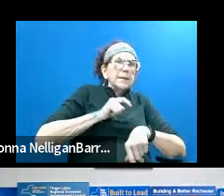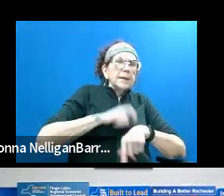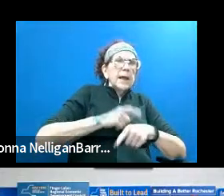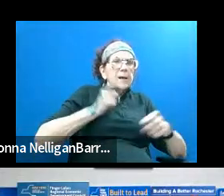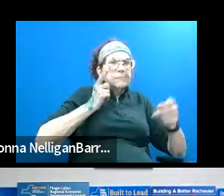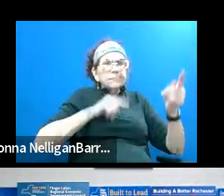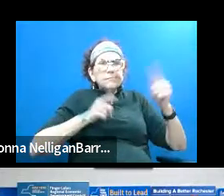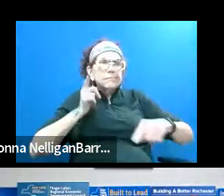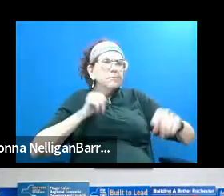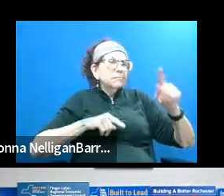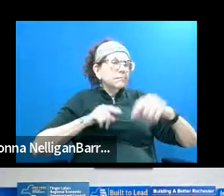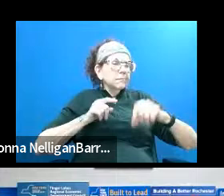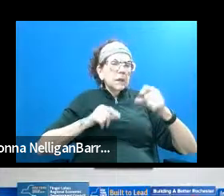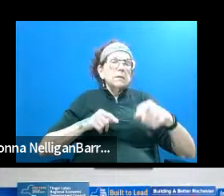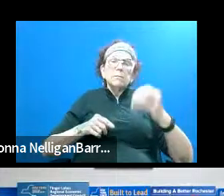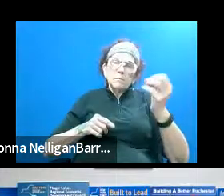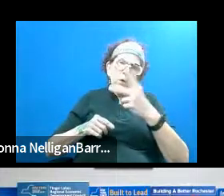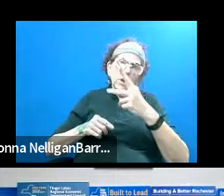Eric.